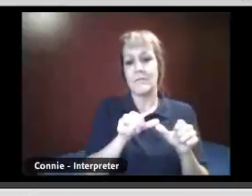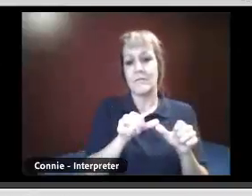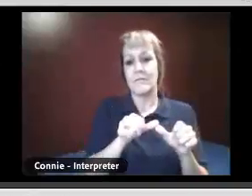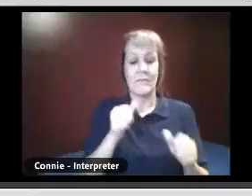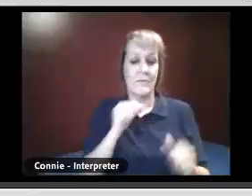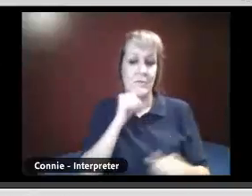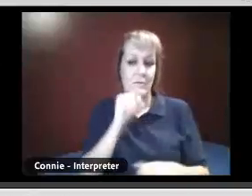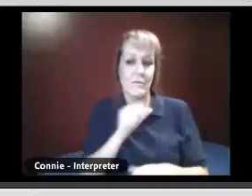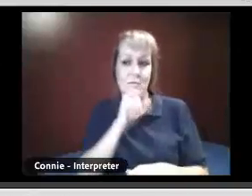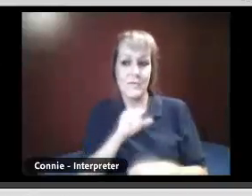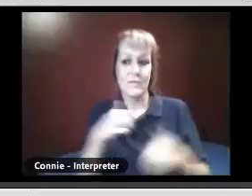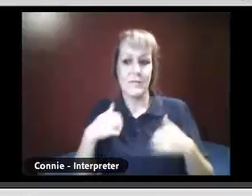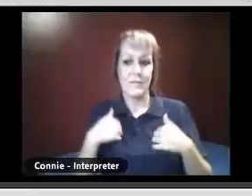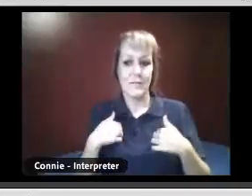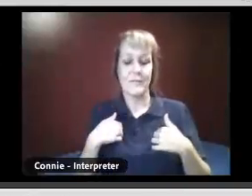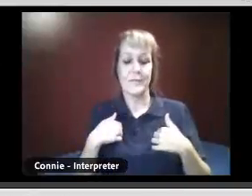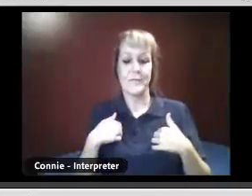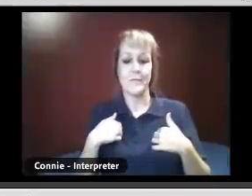necessarily have